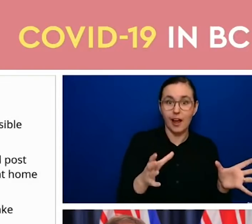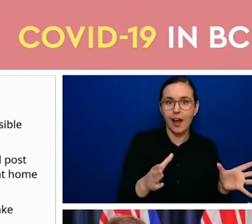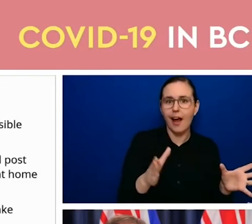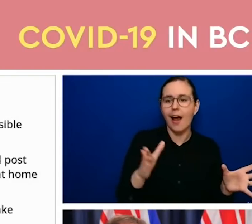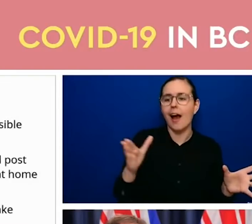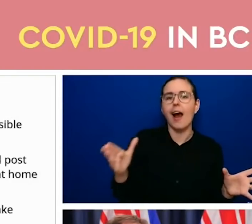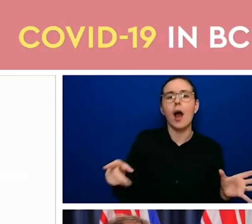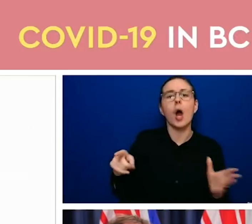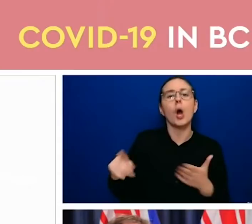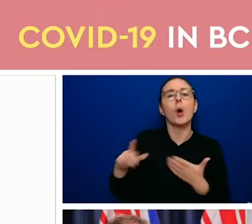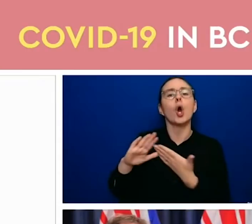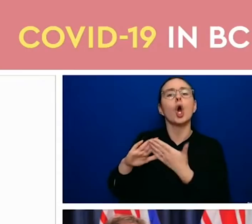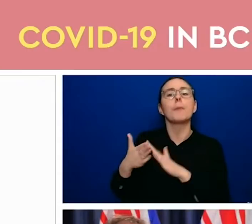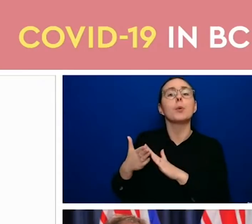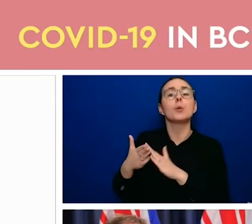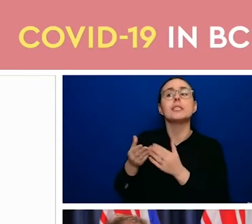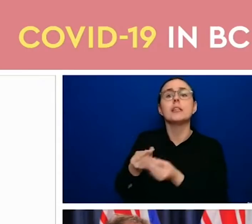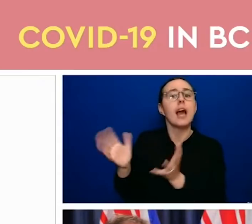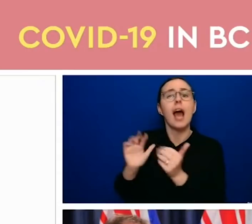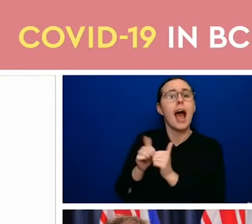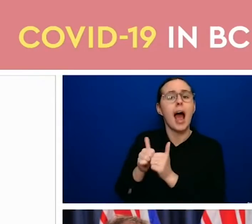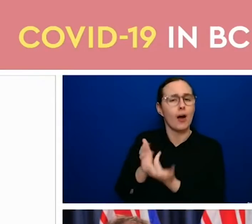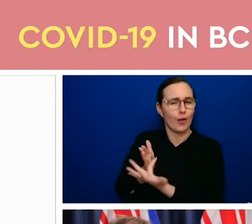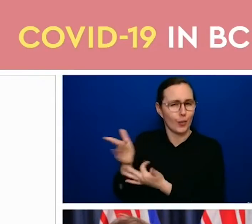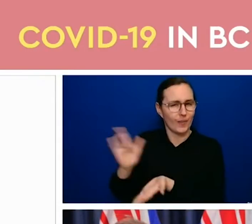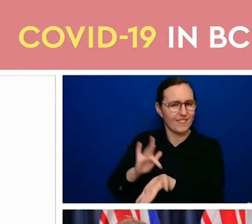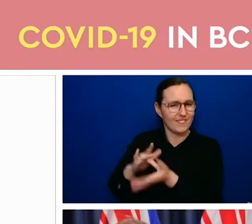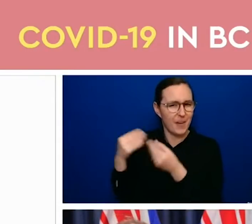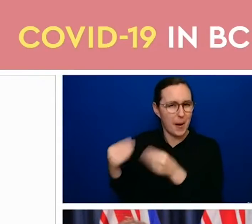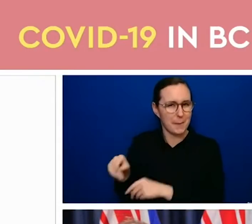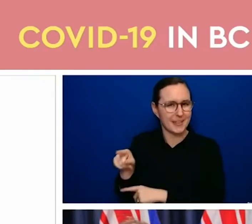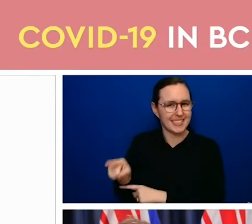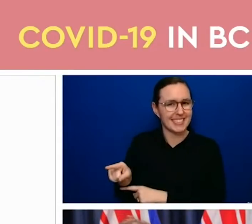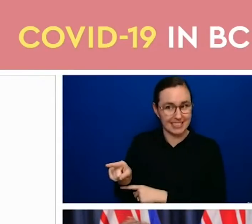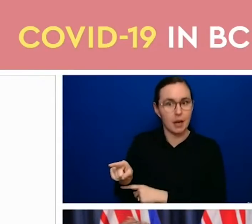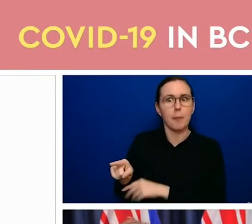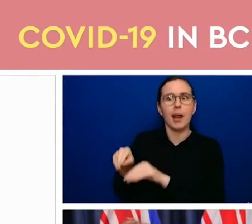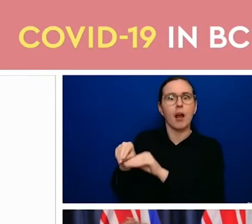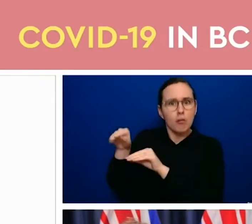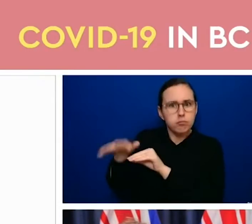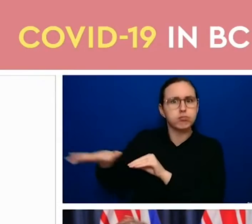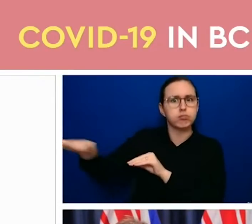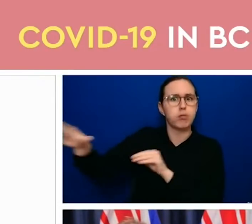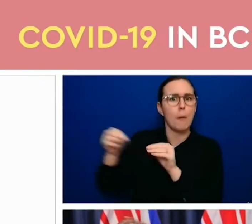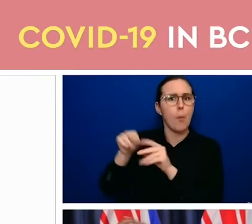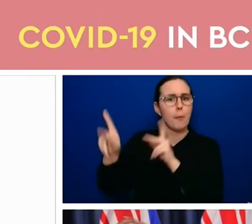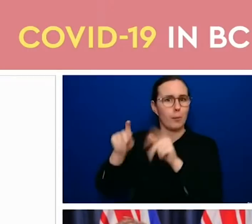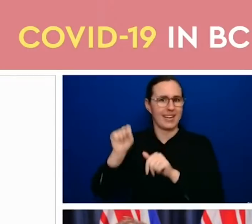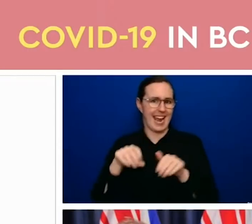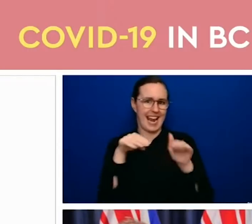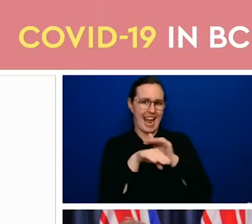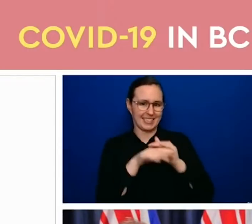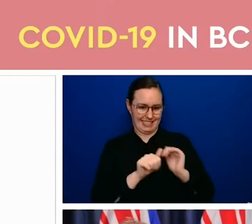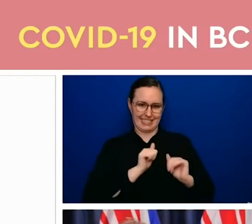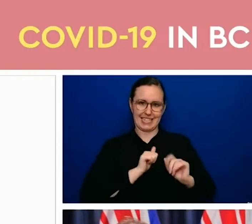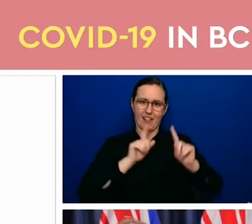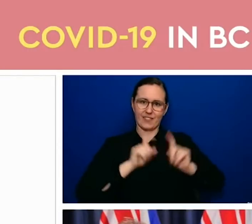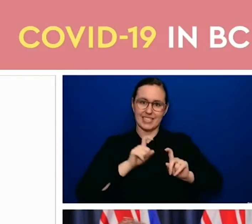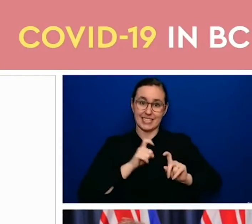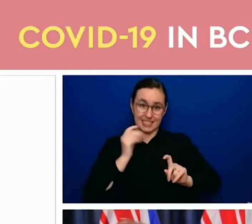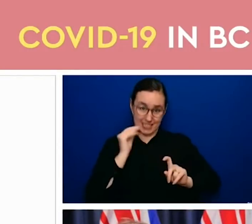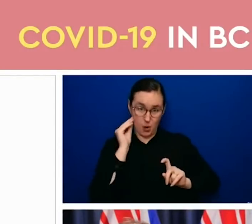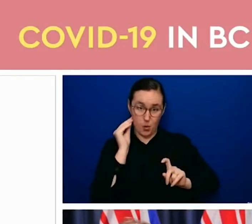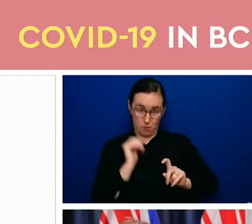full population. So the next slide. What's the same? What's the same is that we're continuing, the